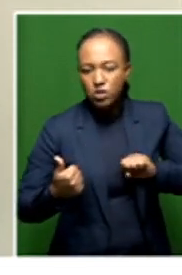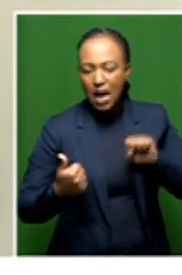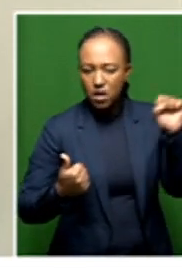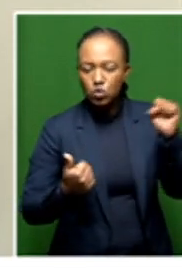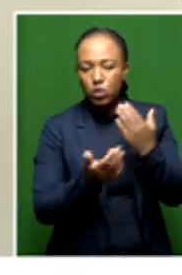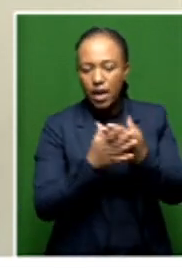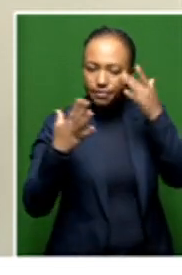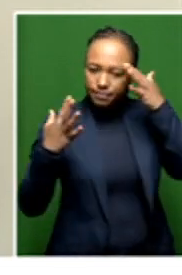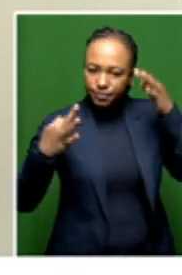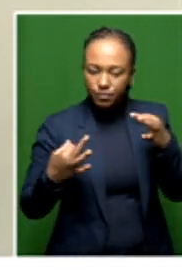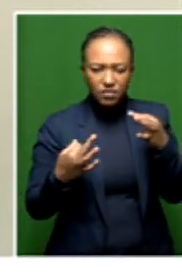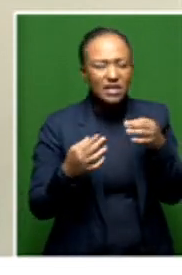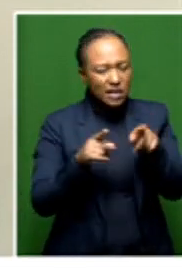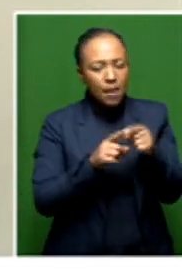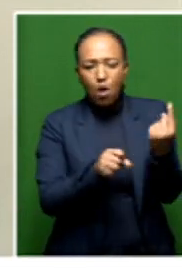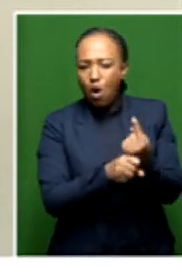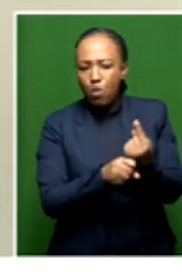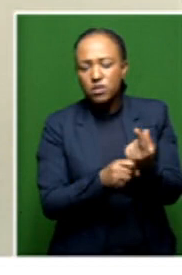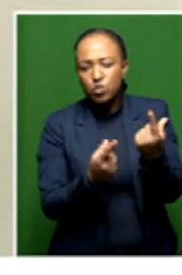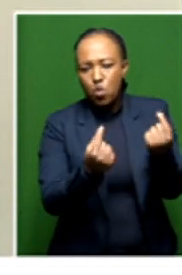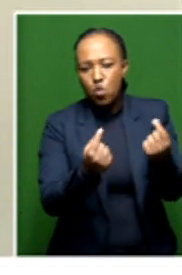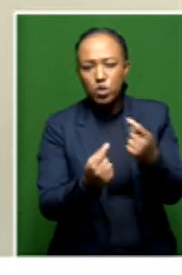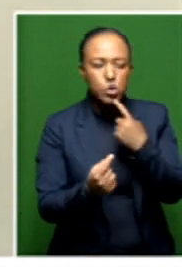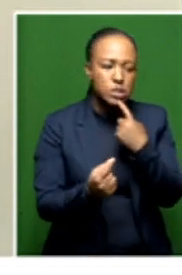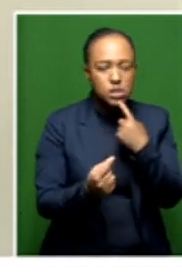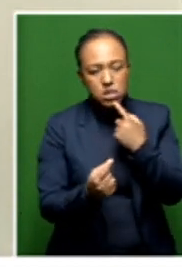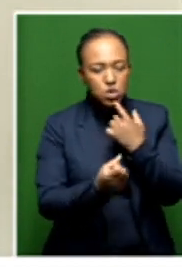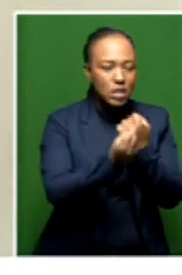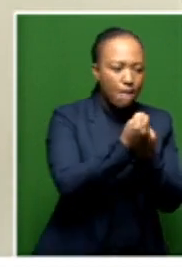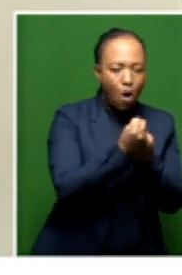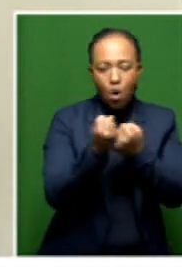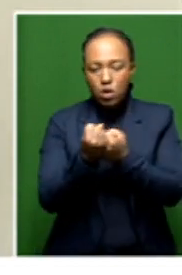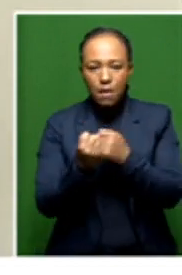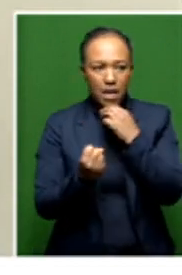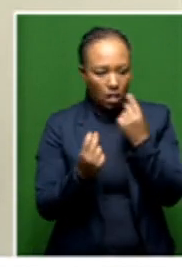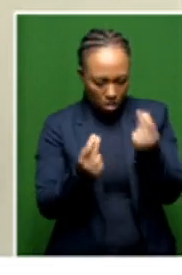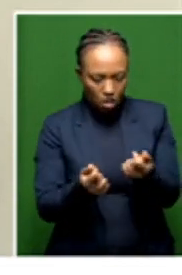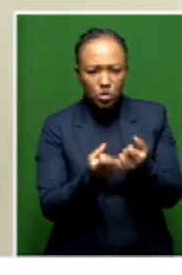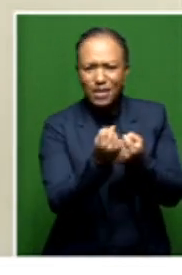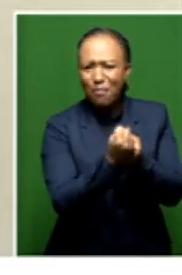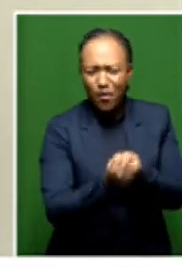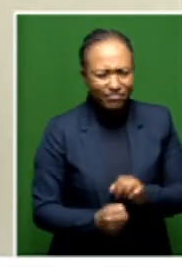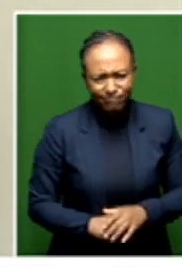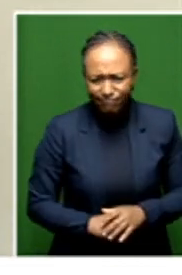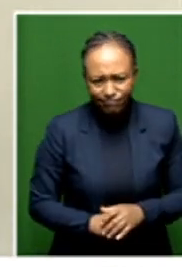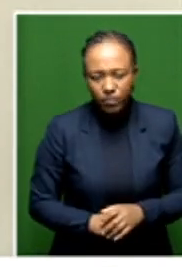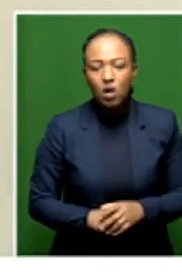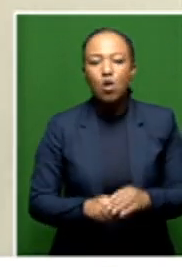it always does, in terms of whom it is going to support, because this is not an automatic thing. Workers